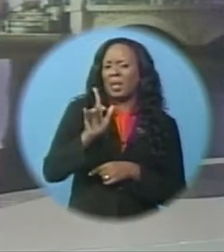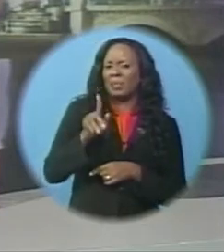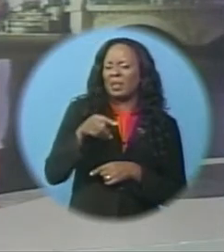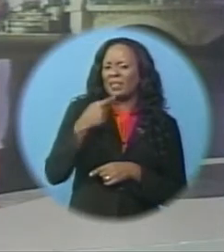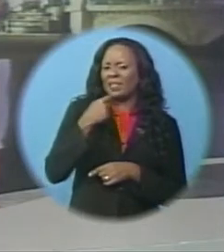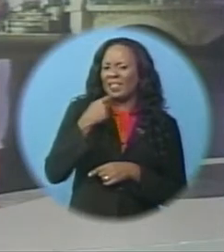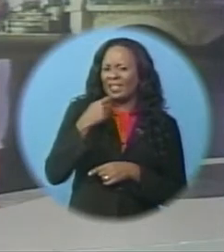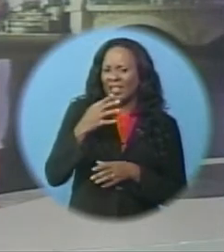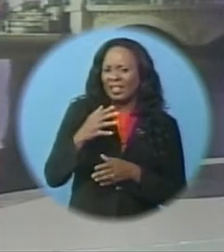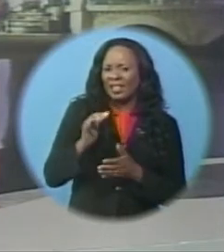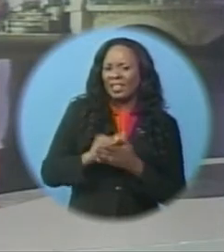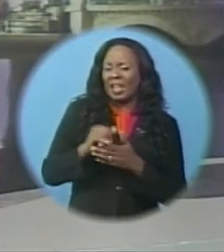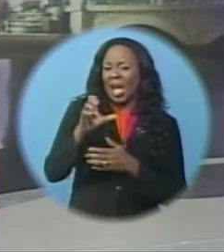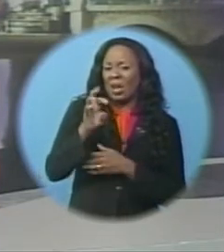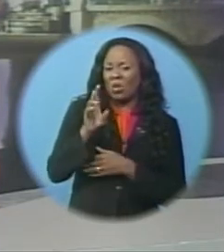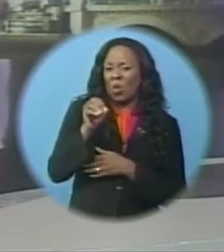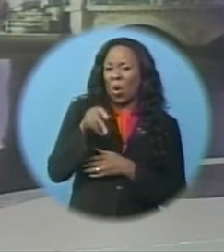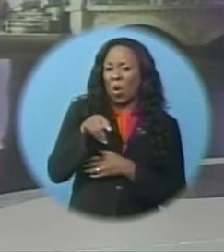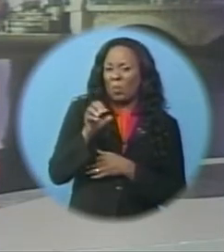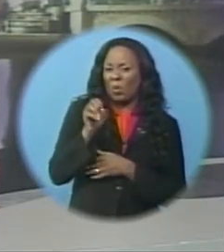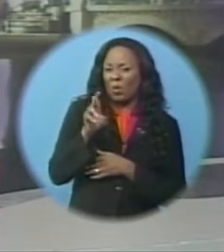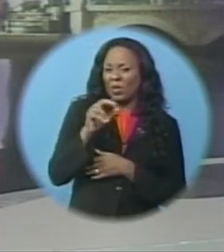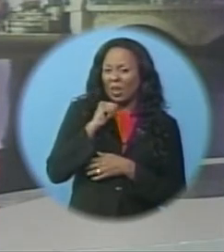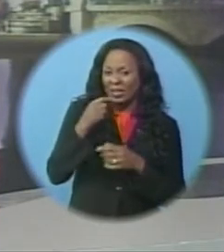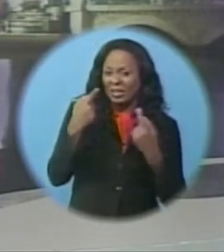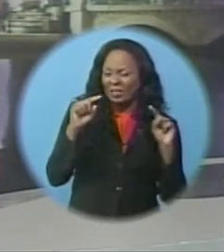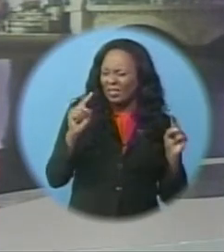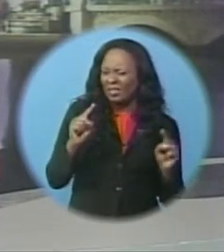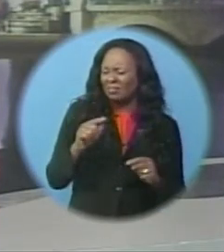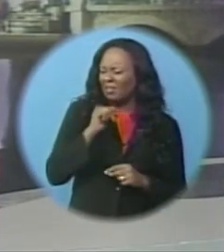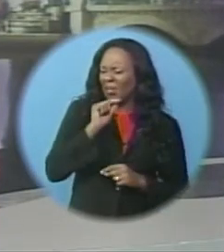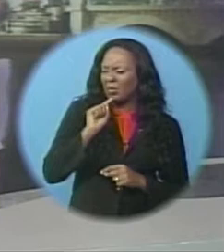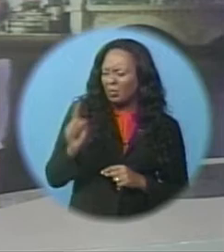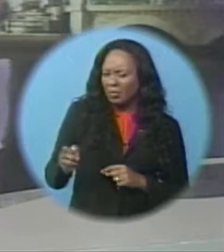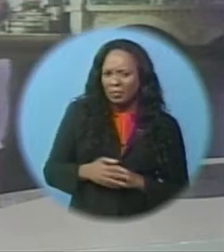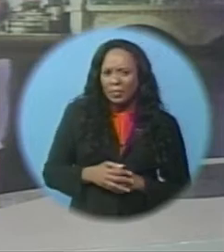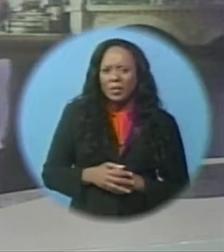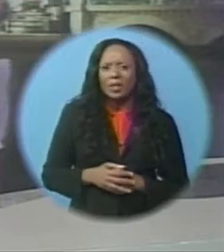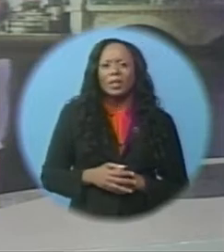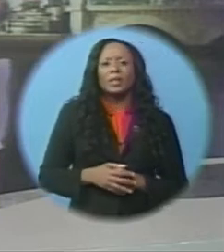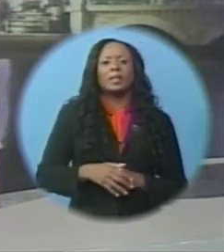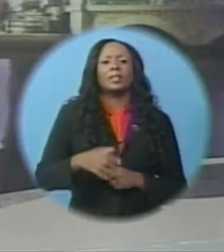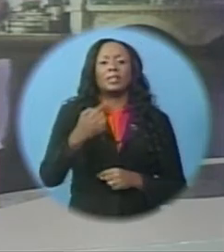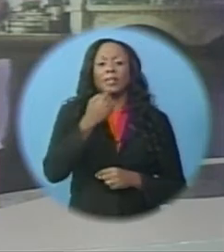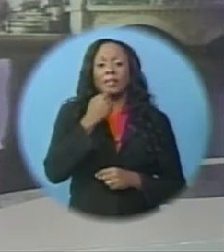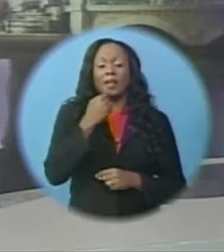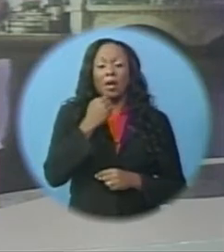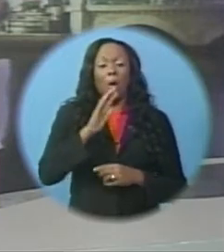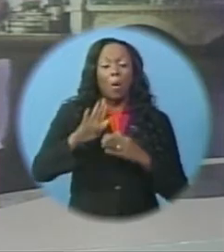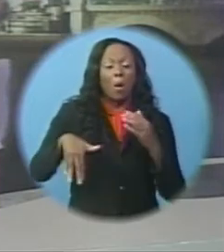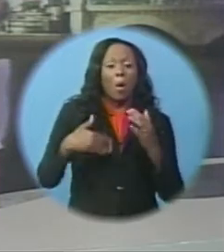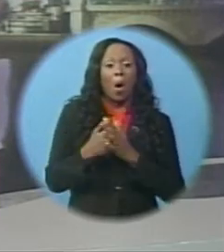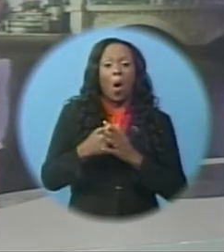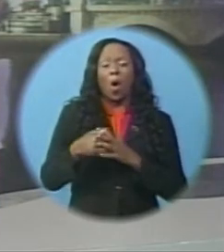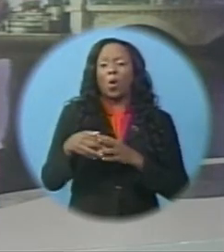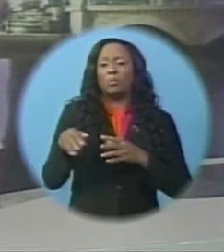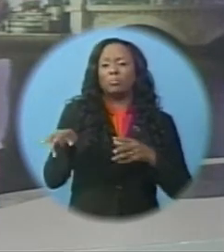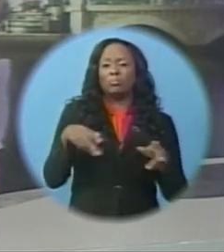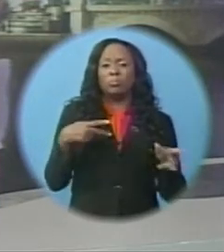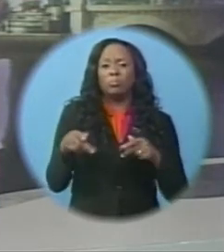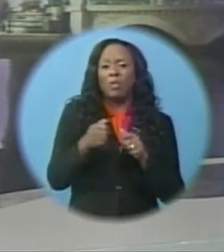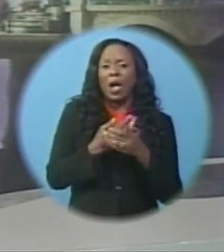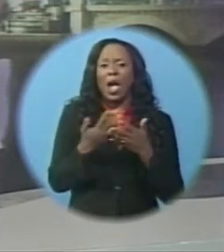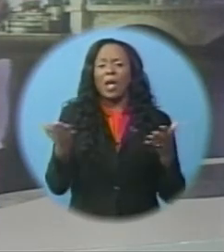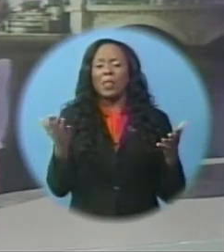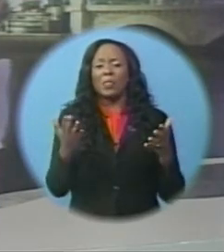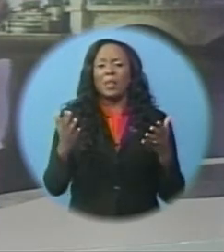though officials say Cropover was successful, people were not spending money. The St. John MP says the sold-out events and record numbers on the